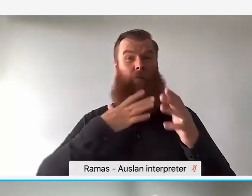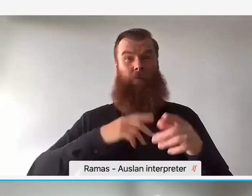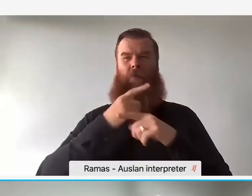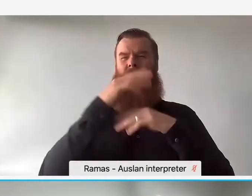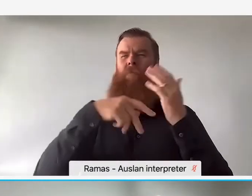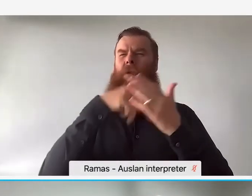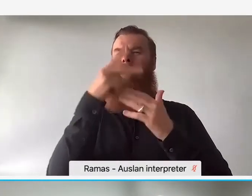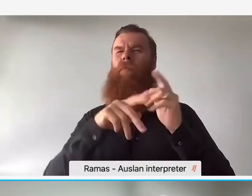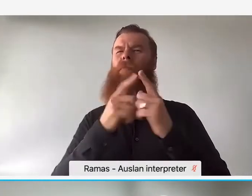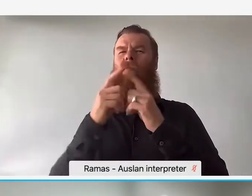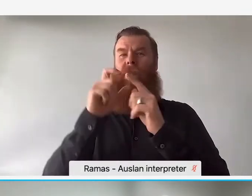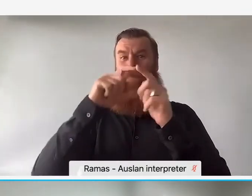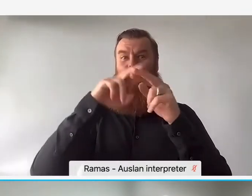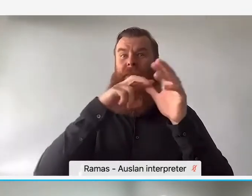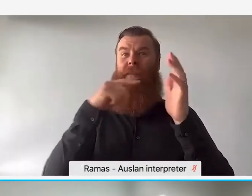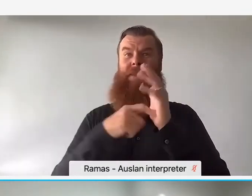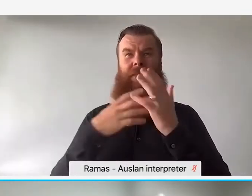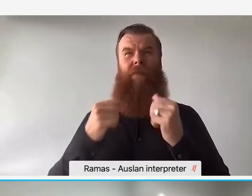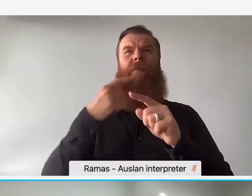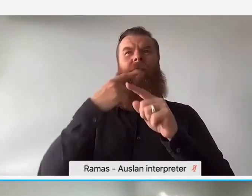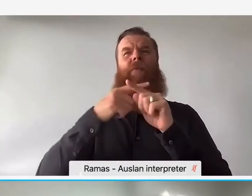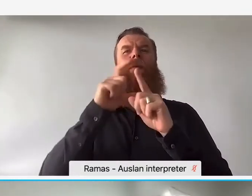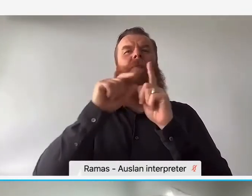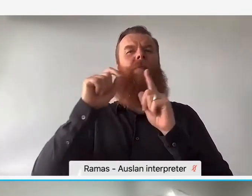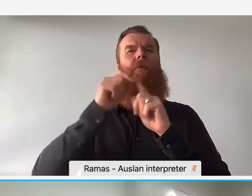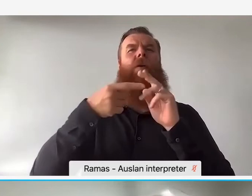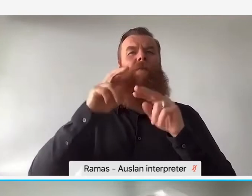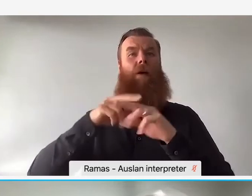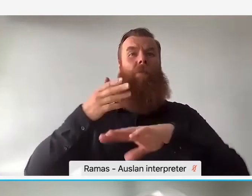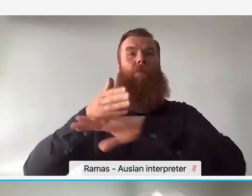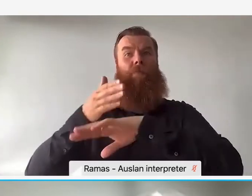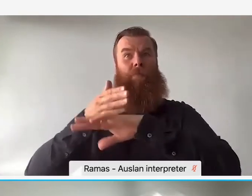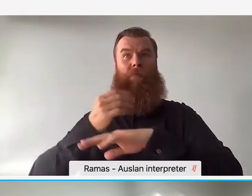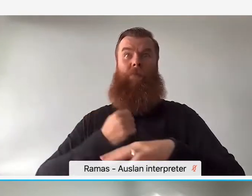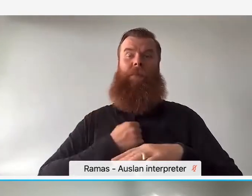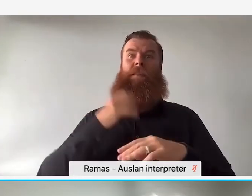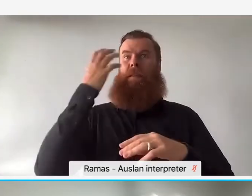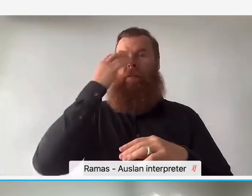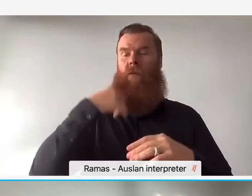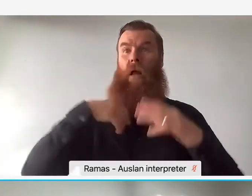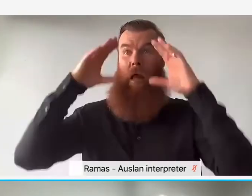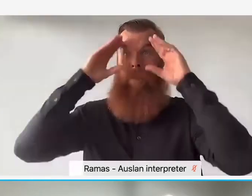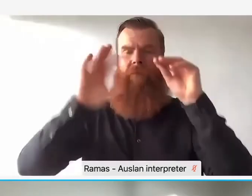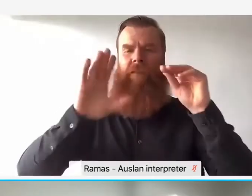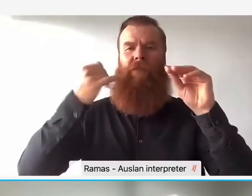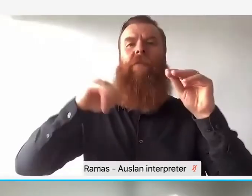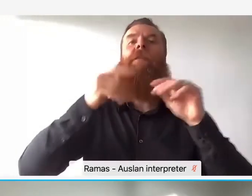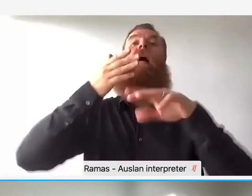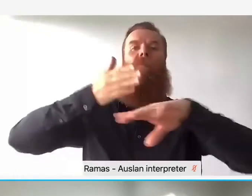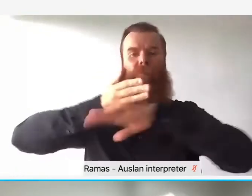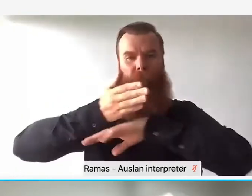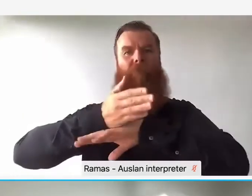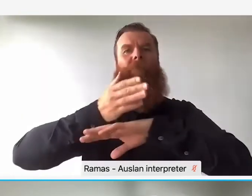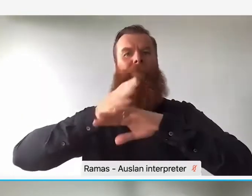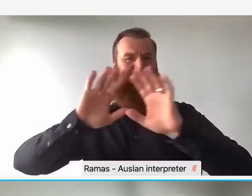Department of Education at the moment. Department of Employment, my mistake. So some of you may be familiar with the